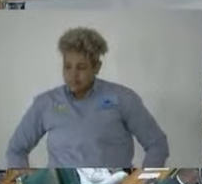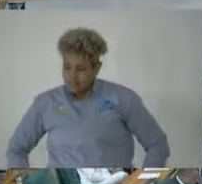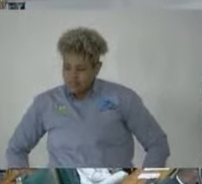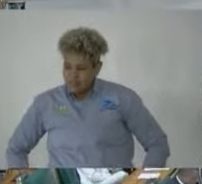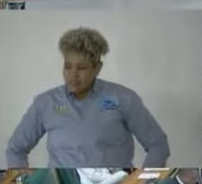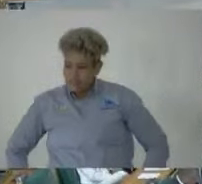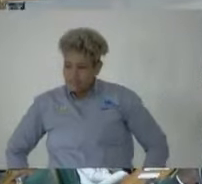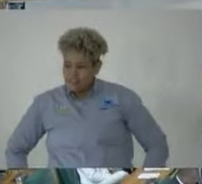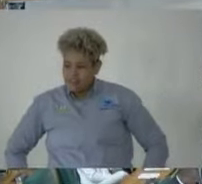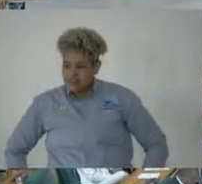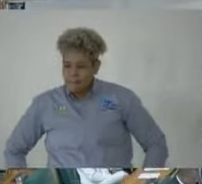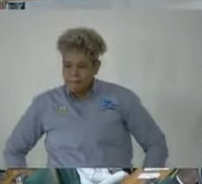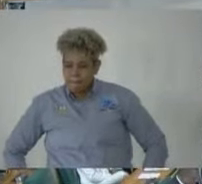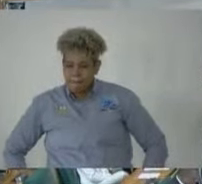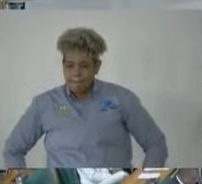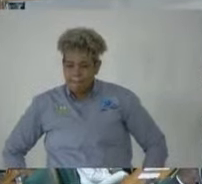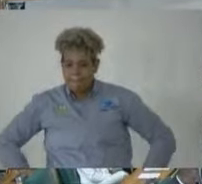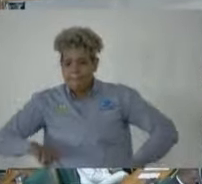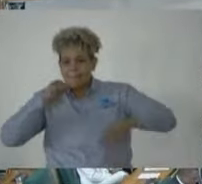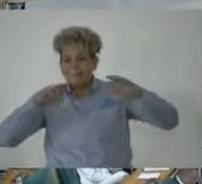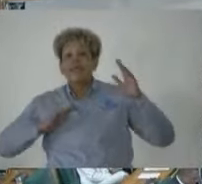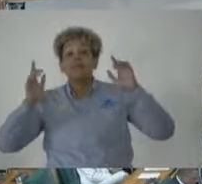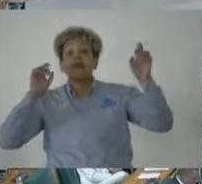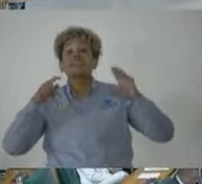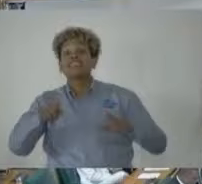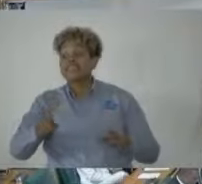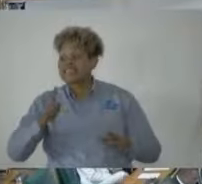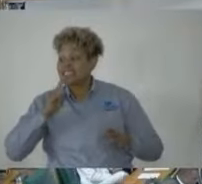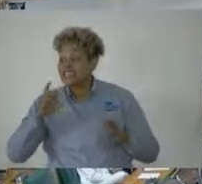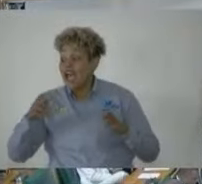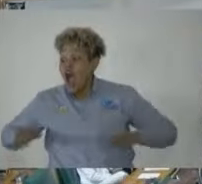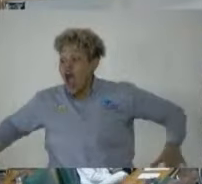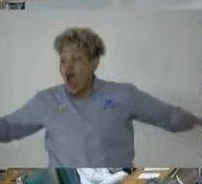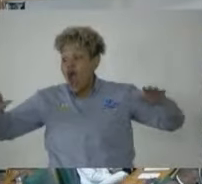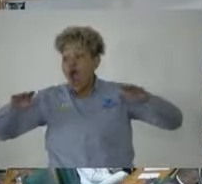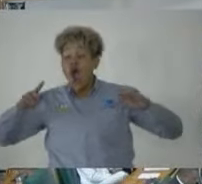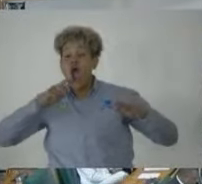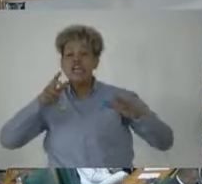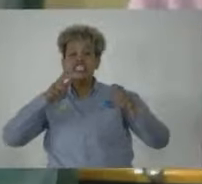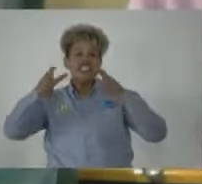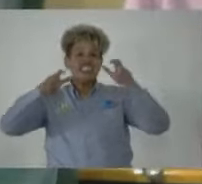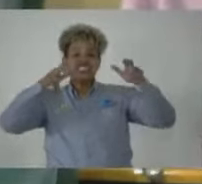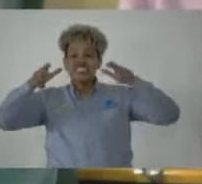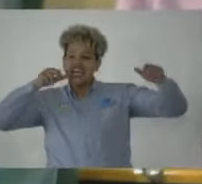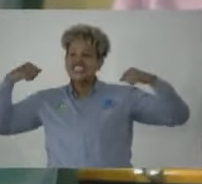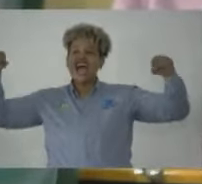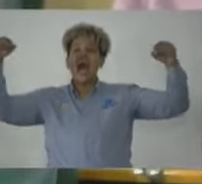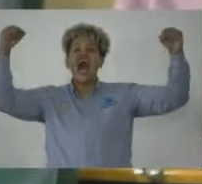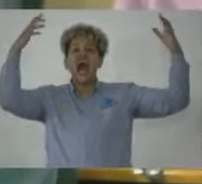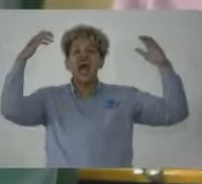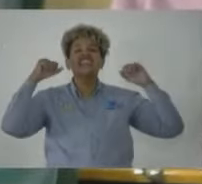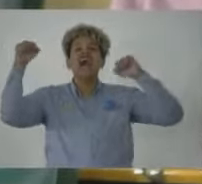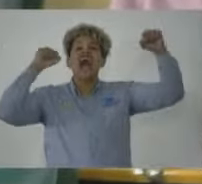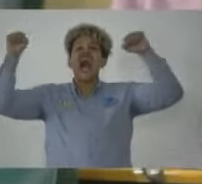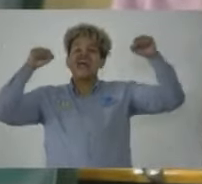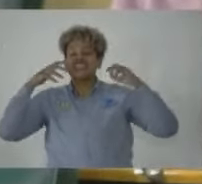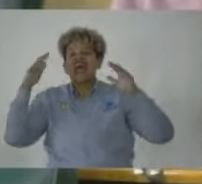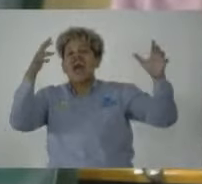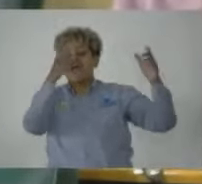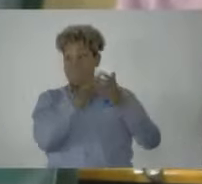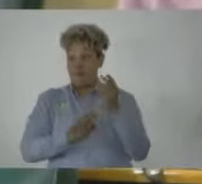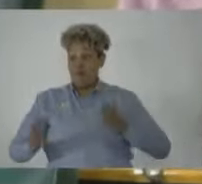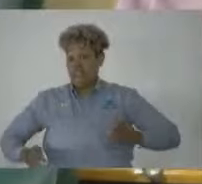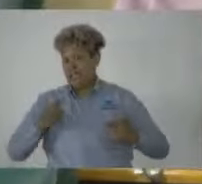Madam Speaker, this was greeted with spontaneous and rapturous applause by both sides of the